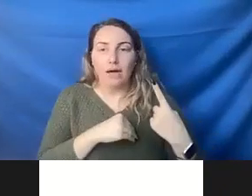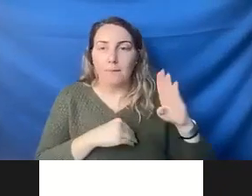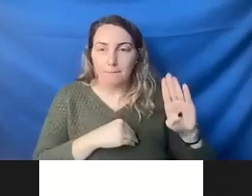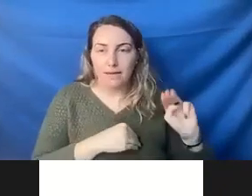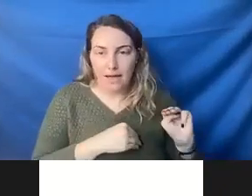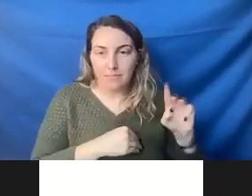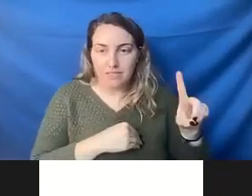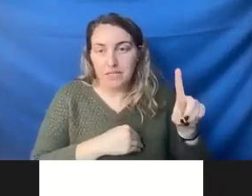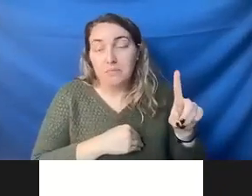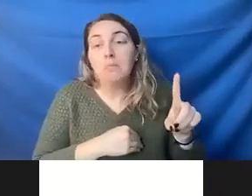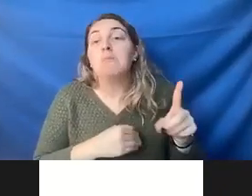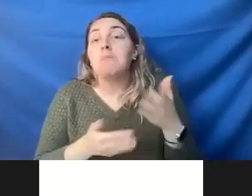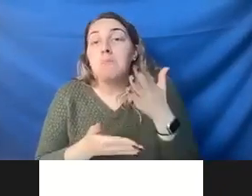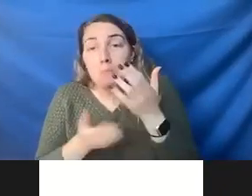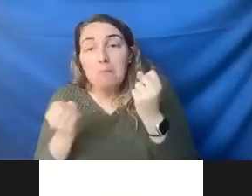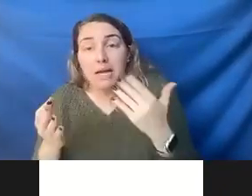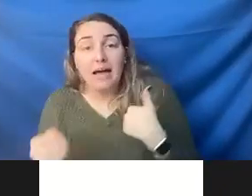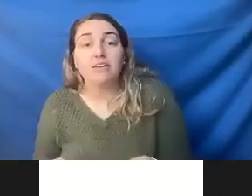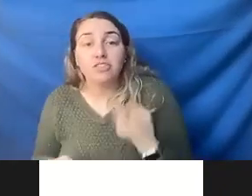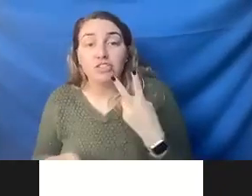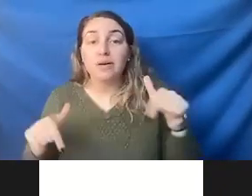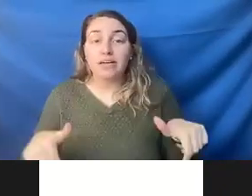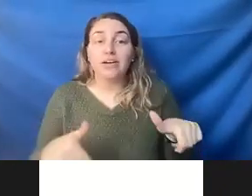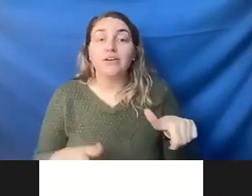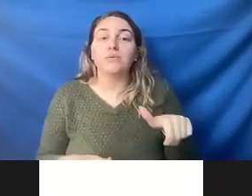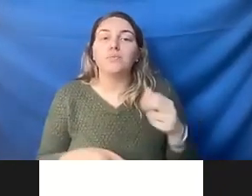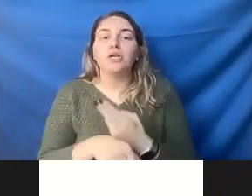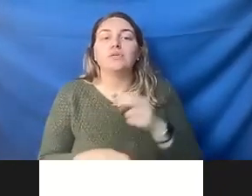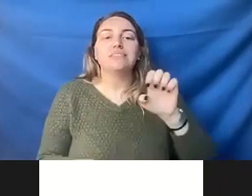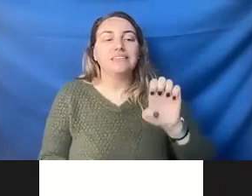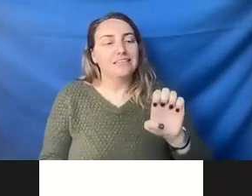used in New York City is the ES&S AutoMark.